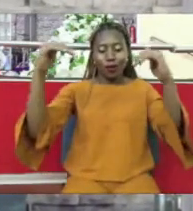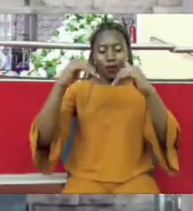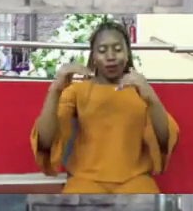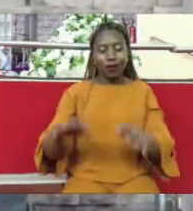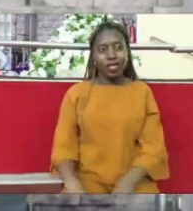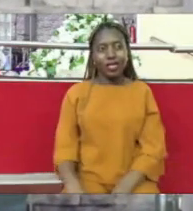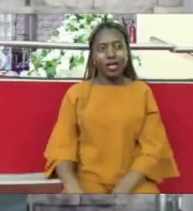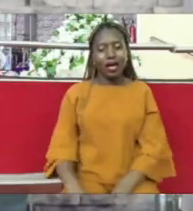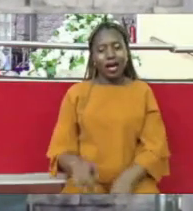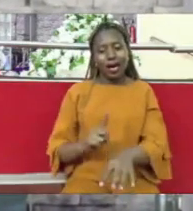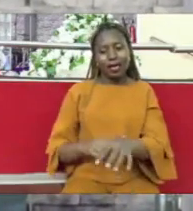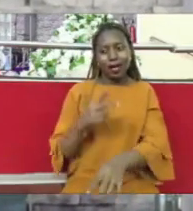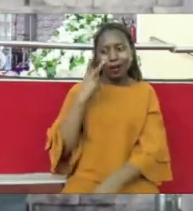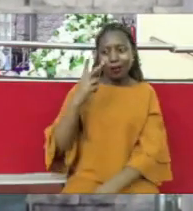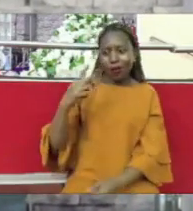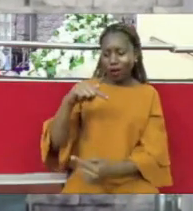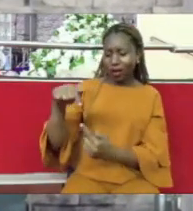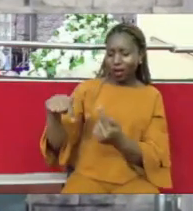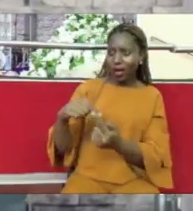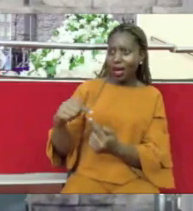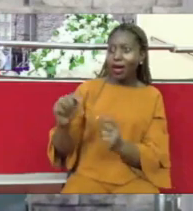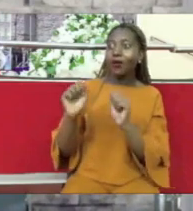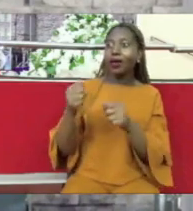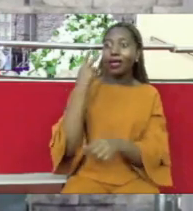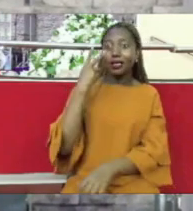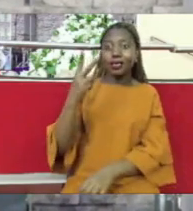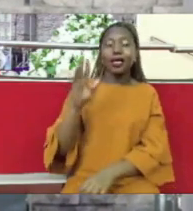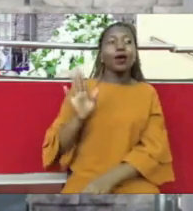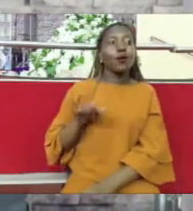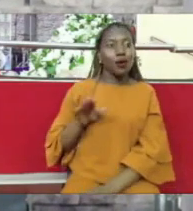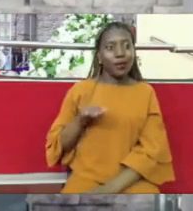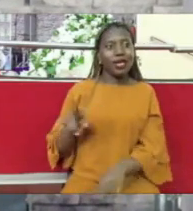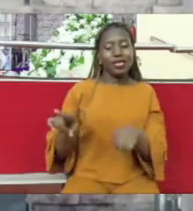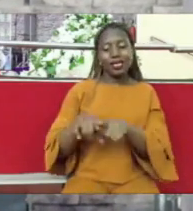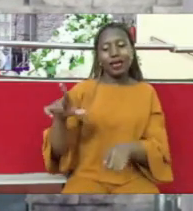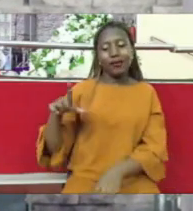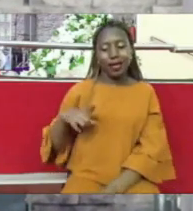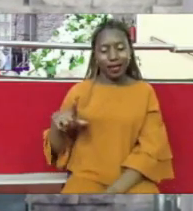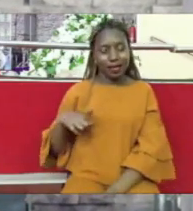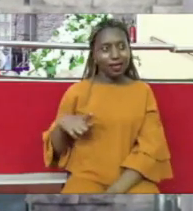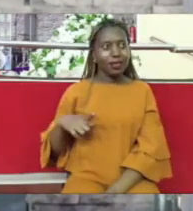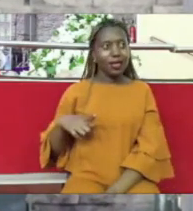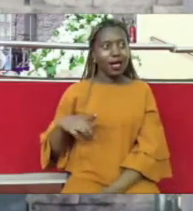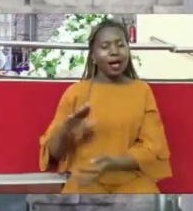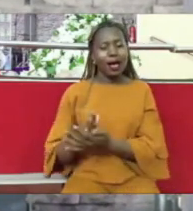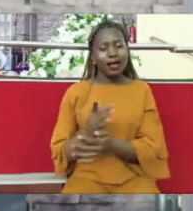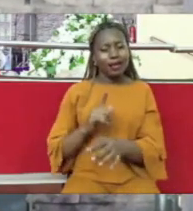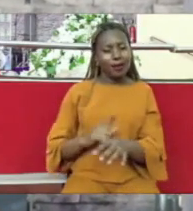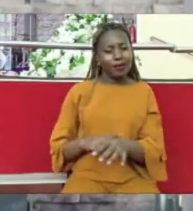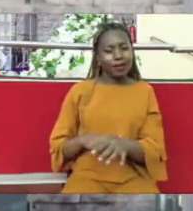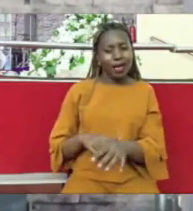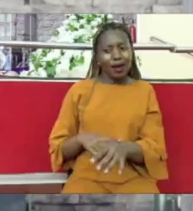as I'm looking around, I'm seeing women. Na ninapoangalia naona wanawake. And I'm seeing ladies. Na naona kina dada. And at some point my heart